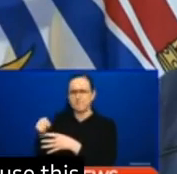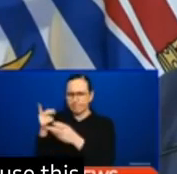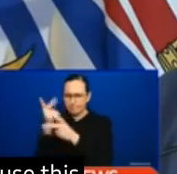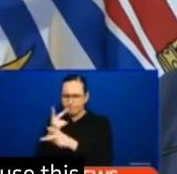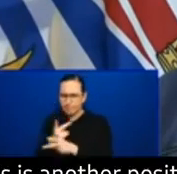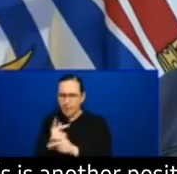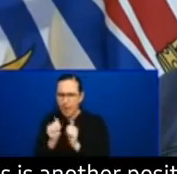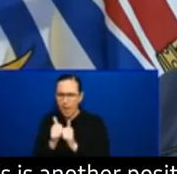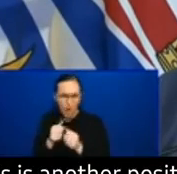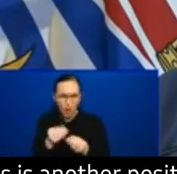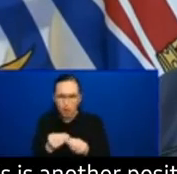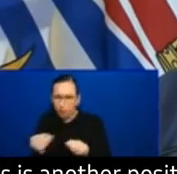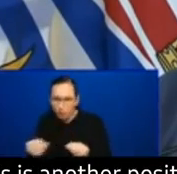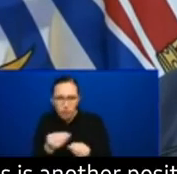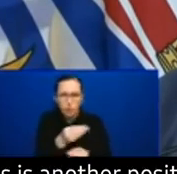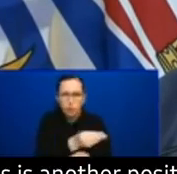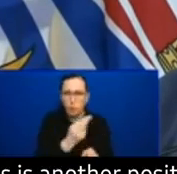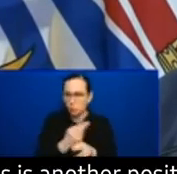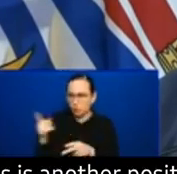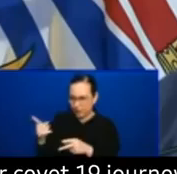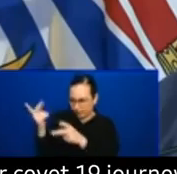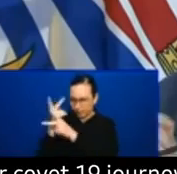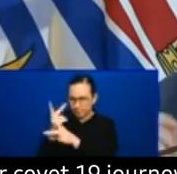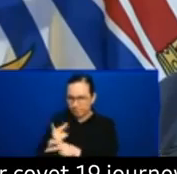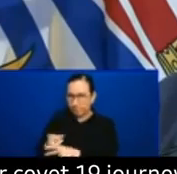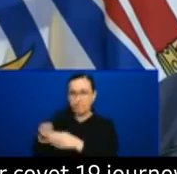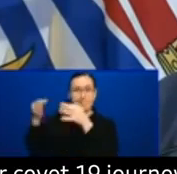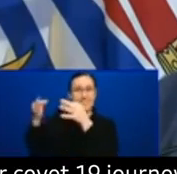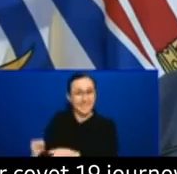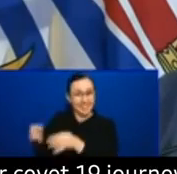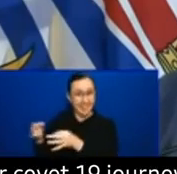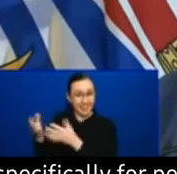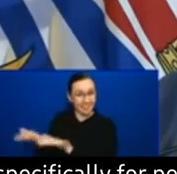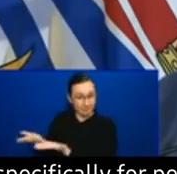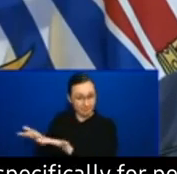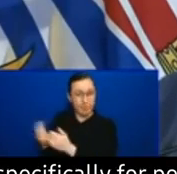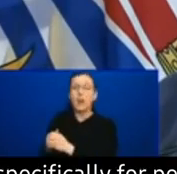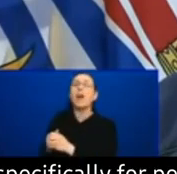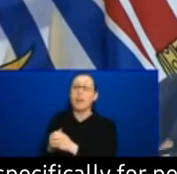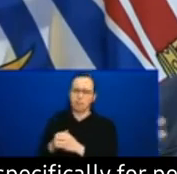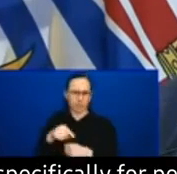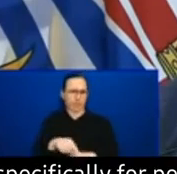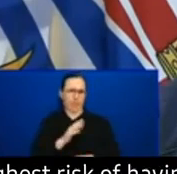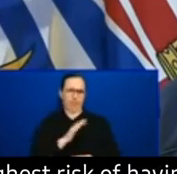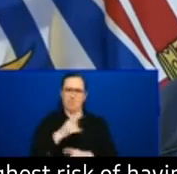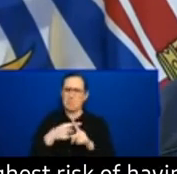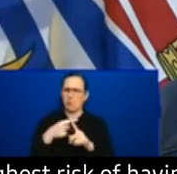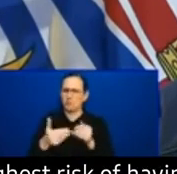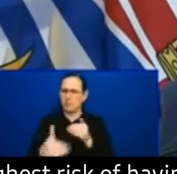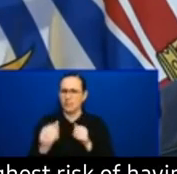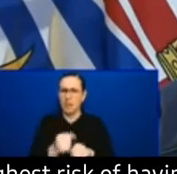step forward in our COVID-19 journey, and the treatment is specifically for people who are at highest risk of having more severe